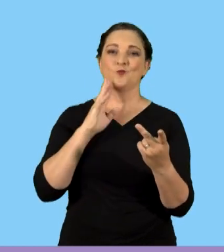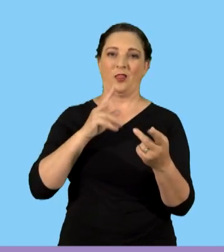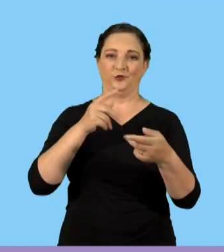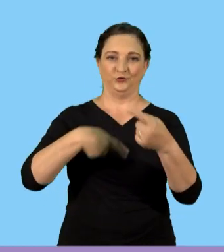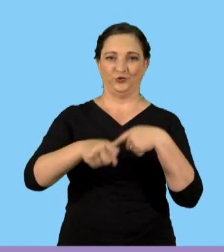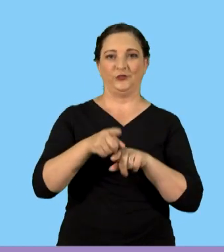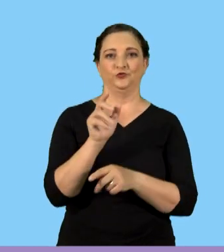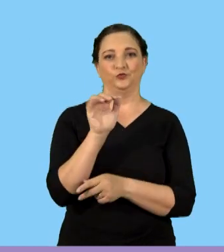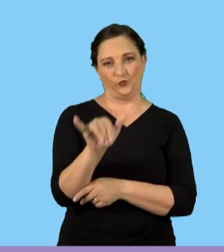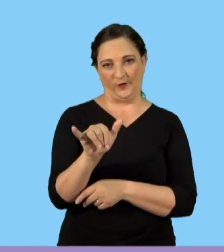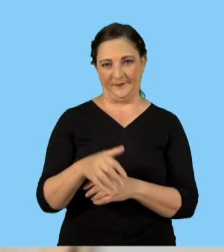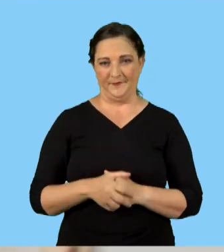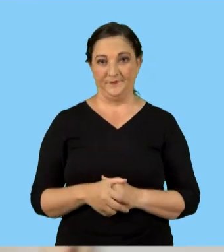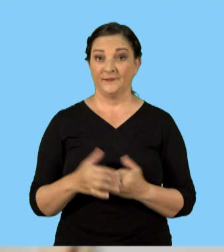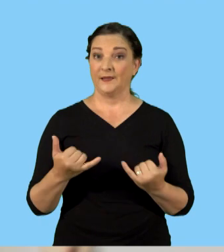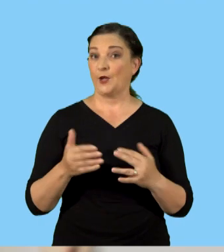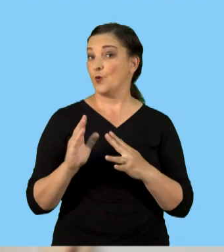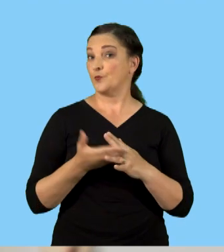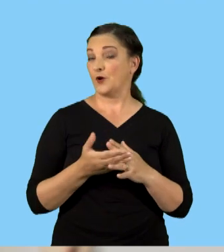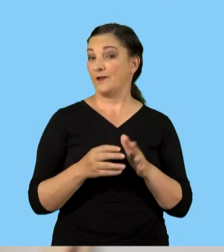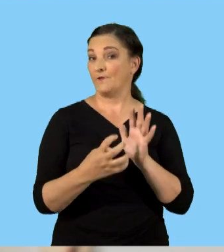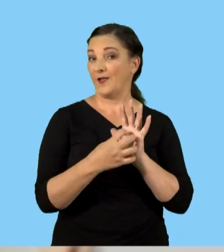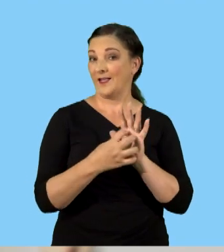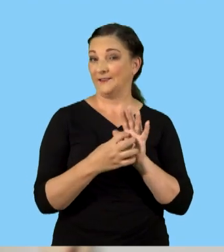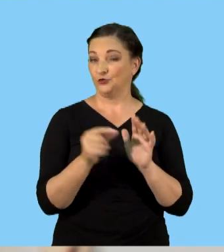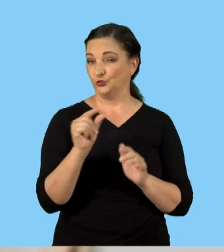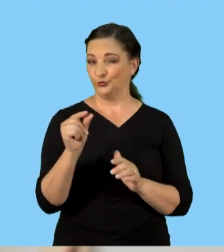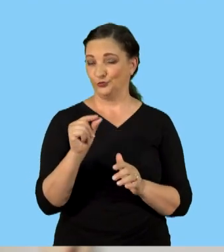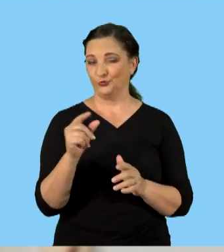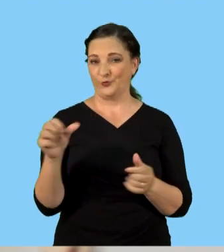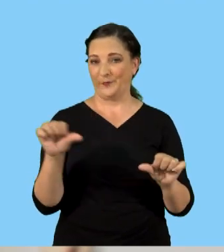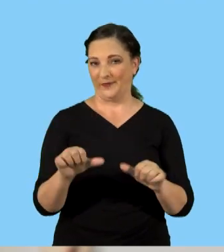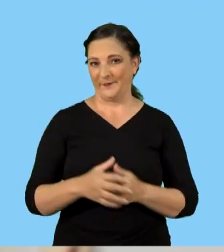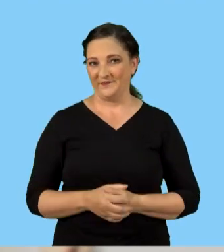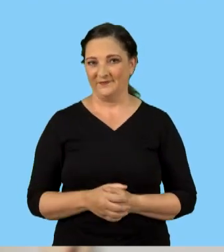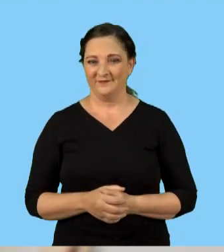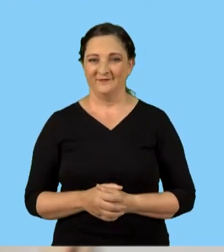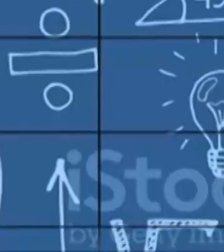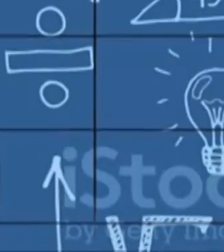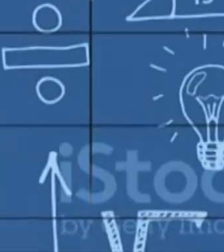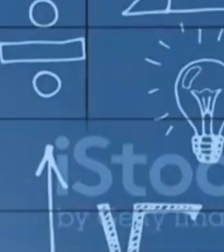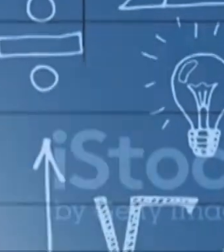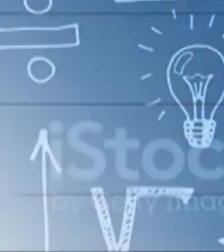in that ordered pair. Let's quickly go to an ad break and then we'll see you just now.